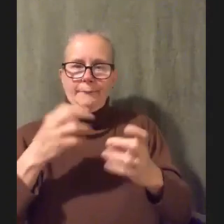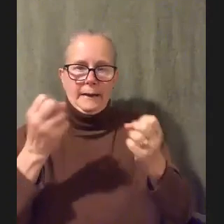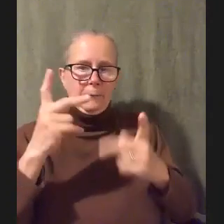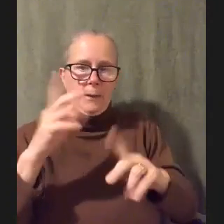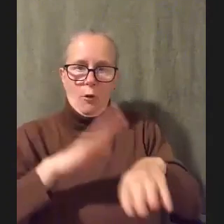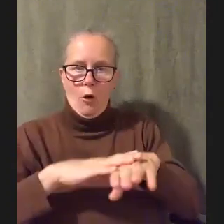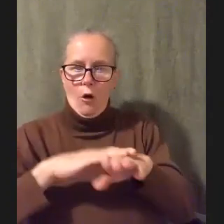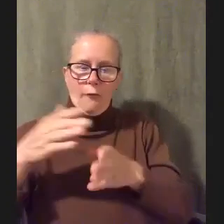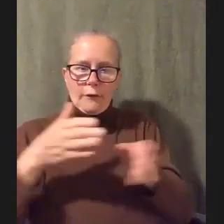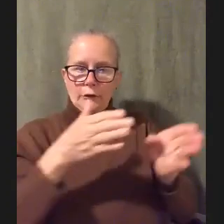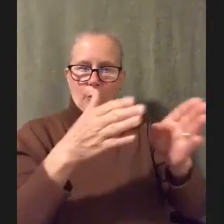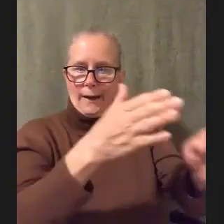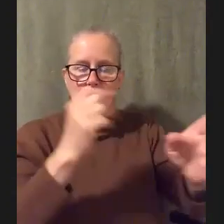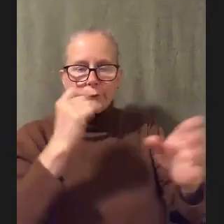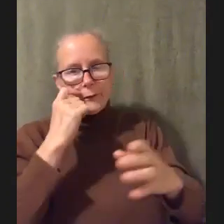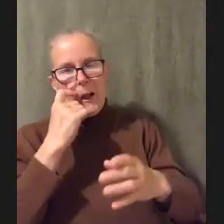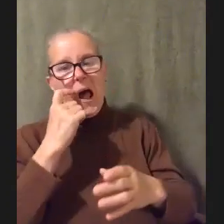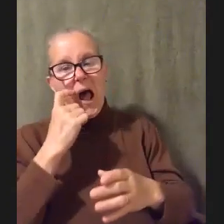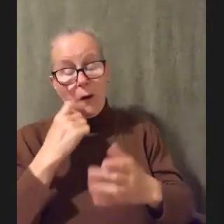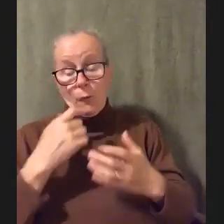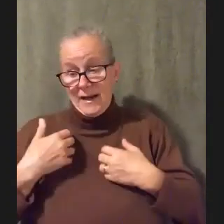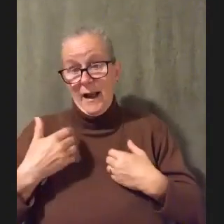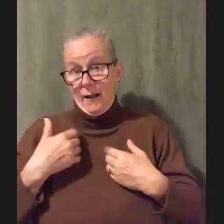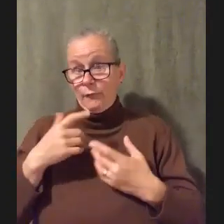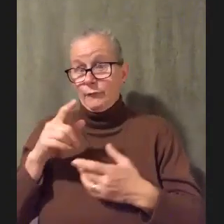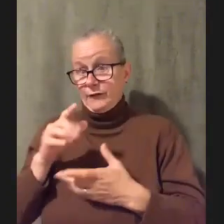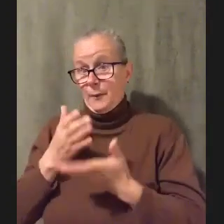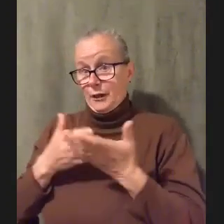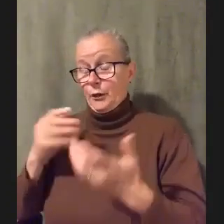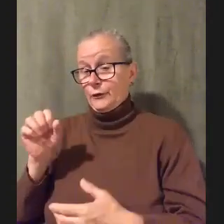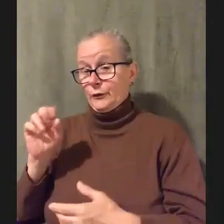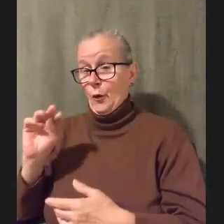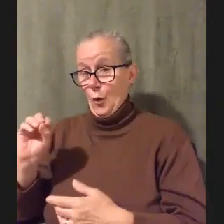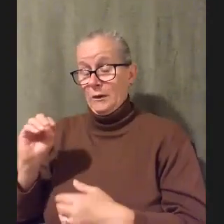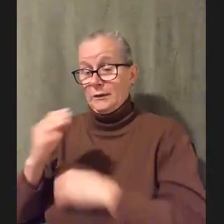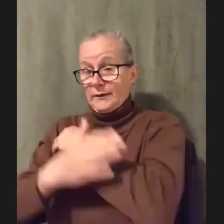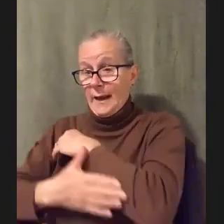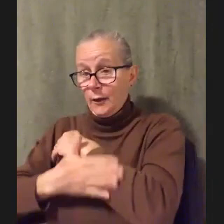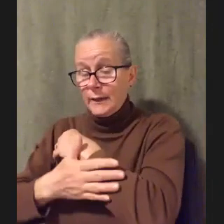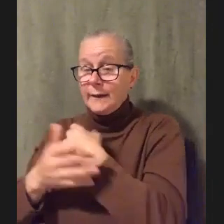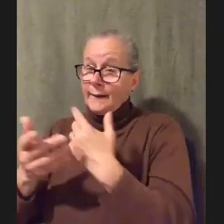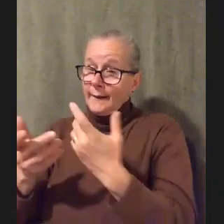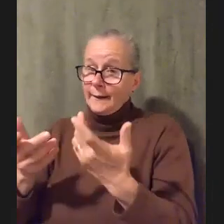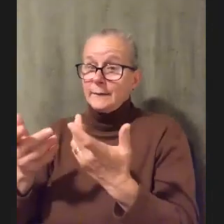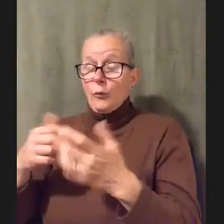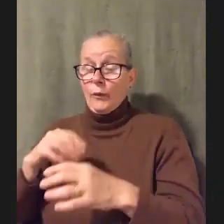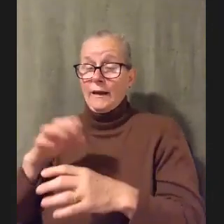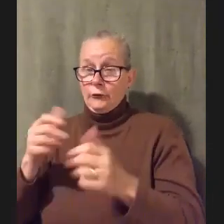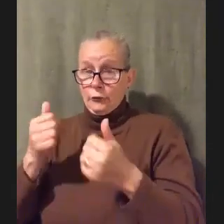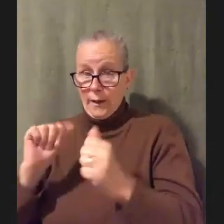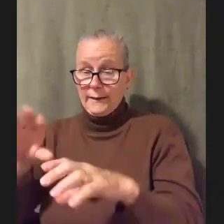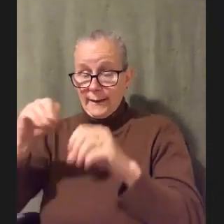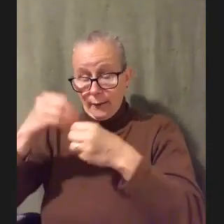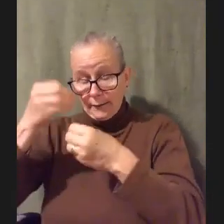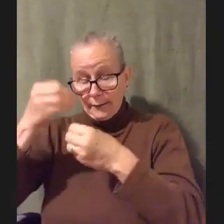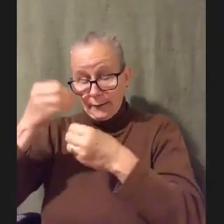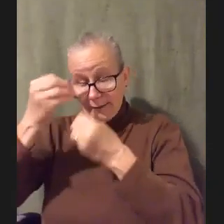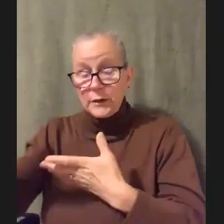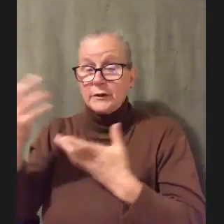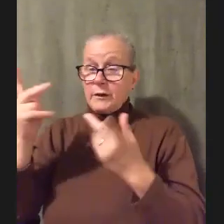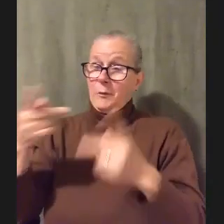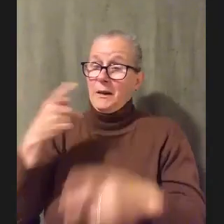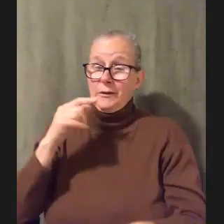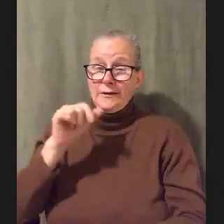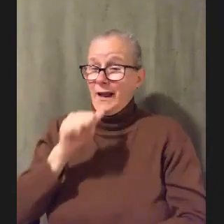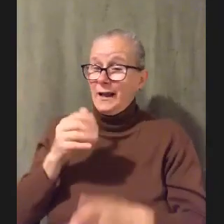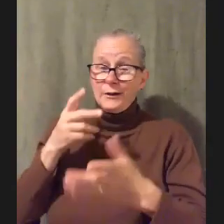of trailheads ourselves just in Snohomish County parks like Haybrook Ridge or Limekiln, or many of those sites that we did see people parking